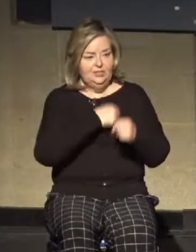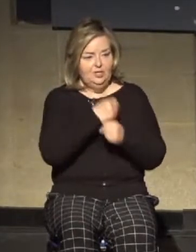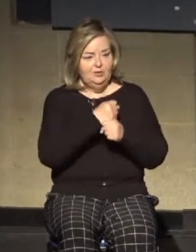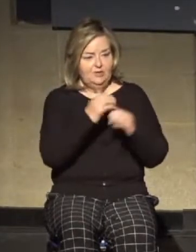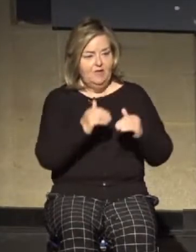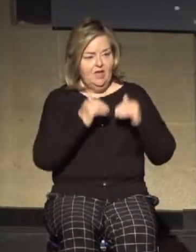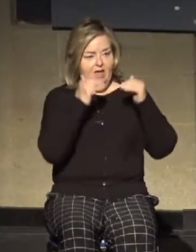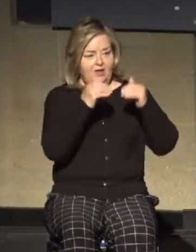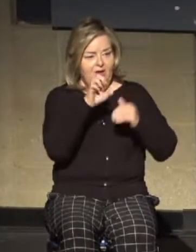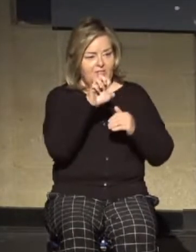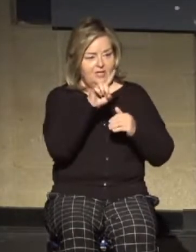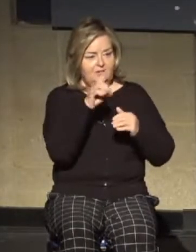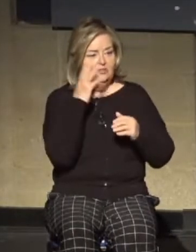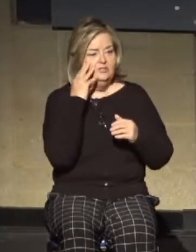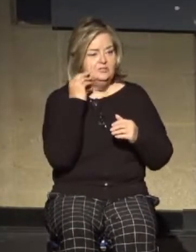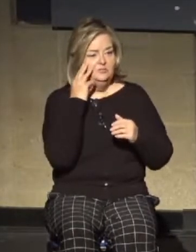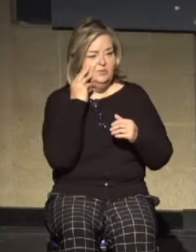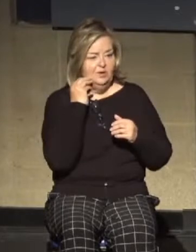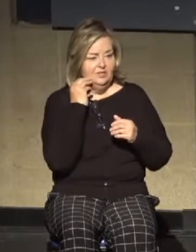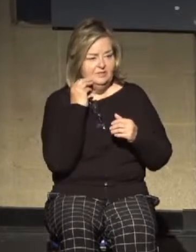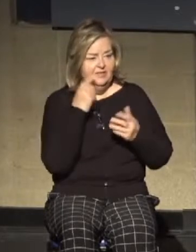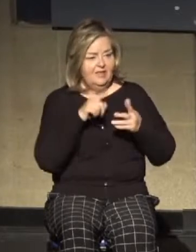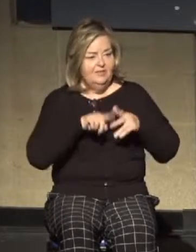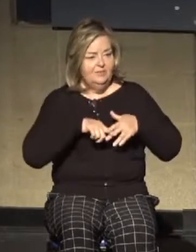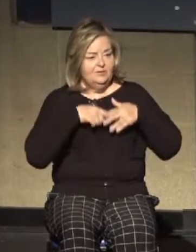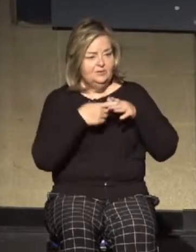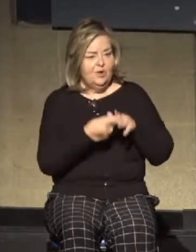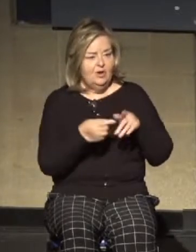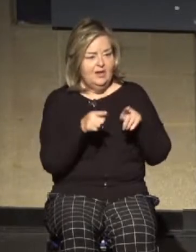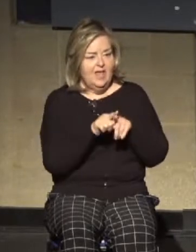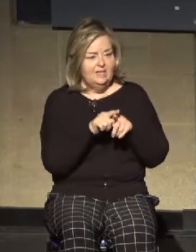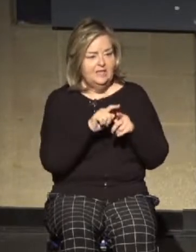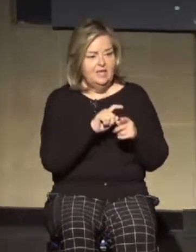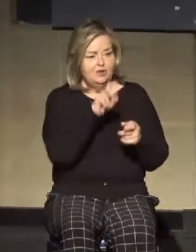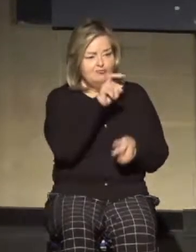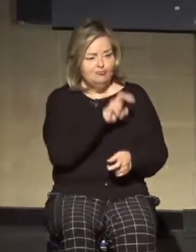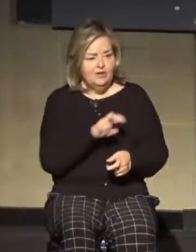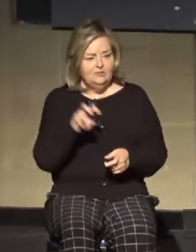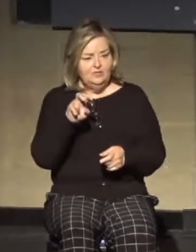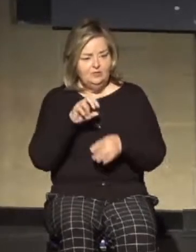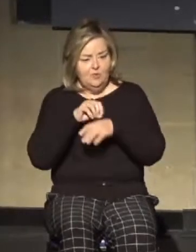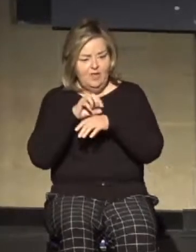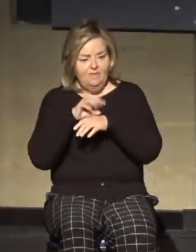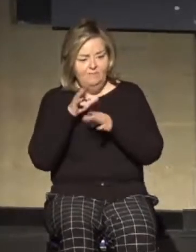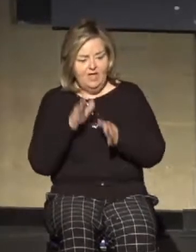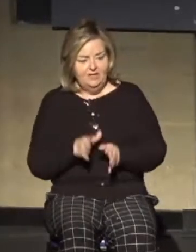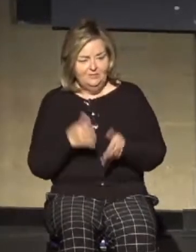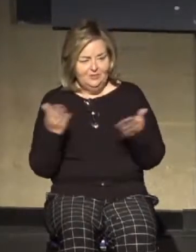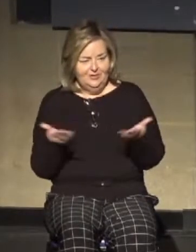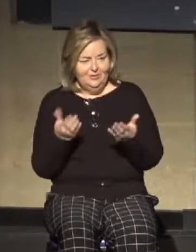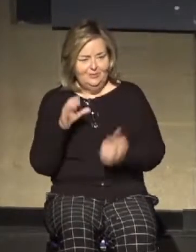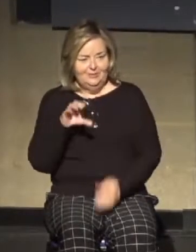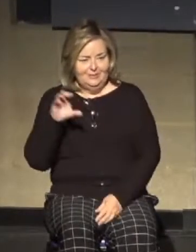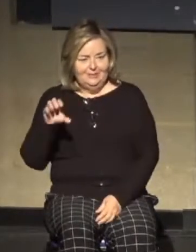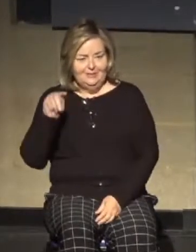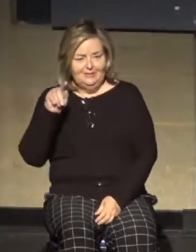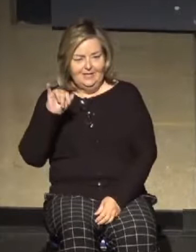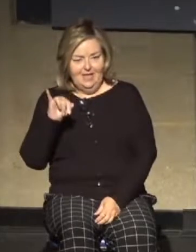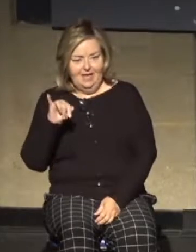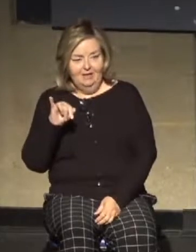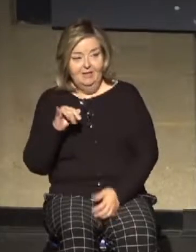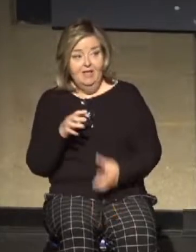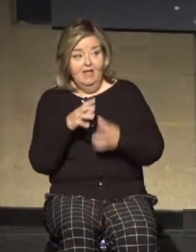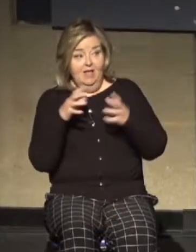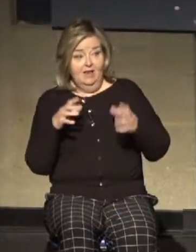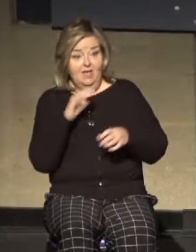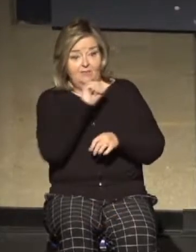experience, which started, I might add, as a transition advisor at CCC&TI. Much of